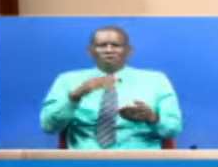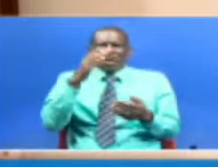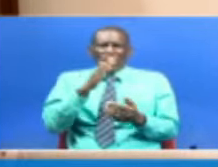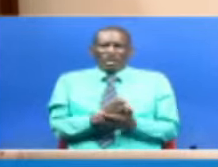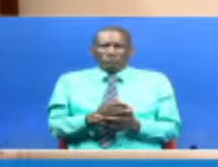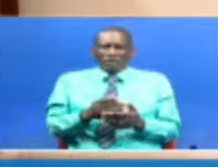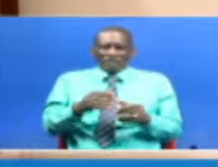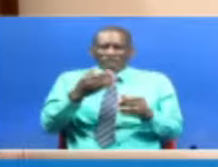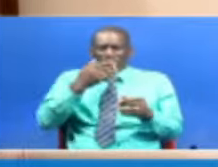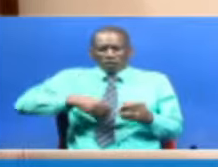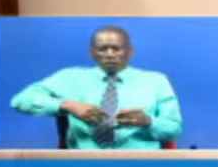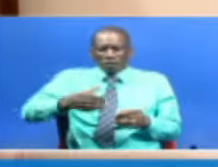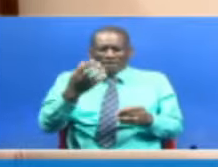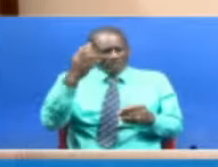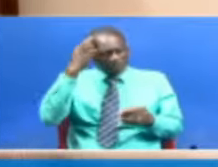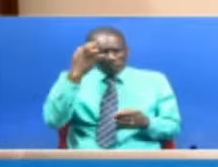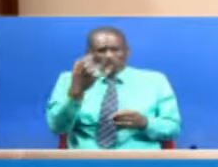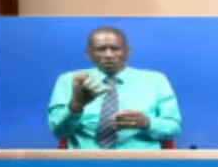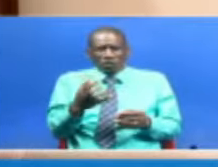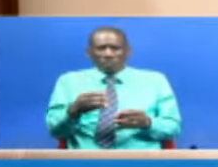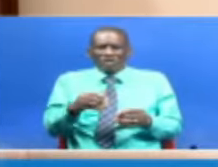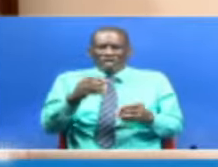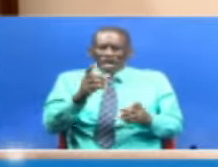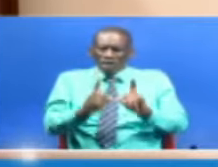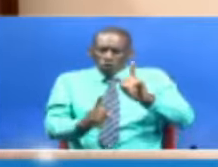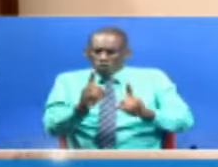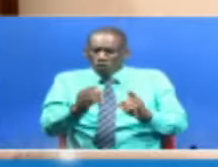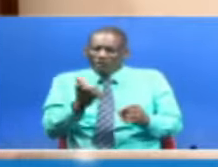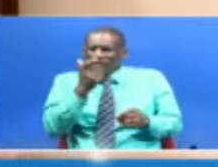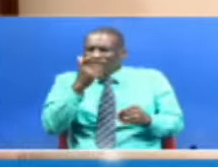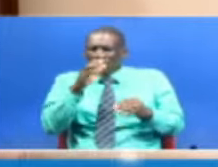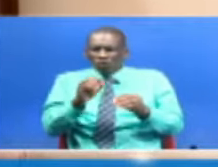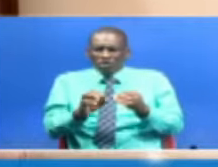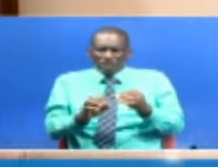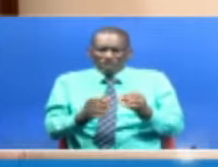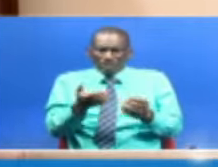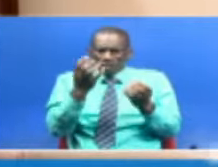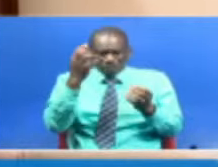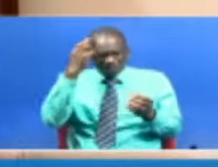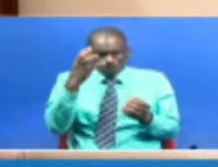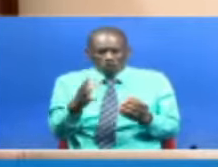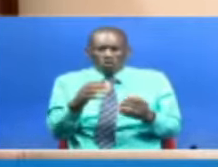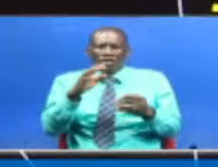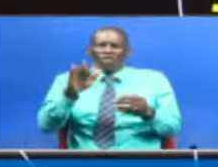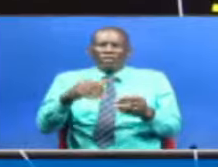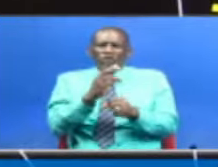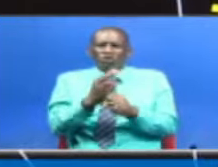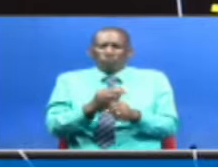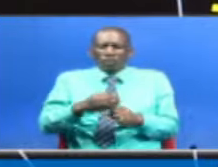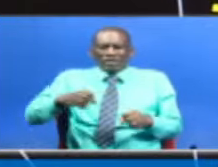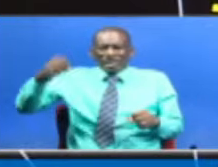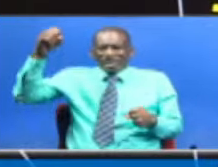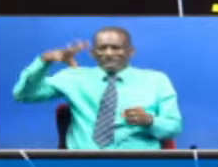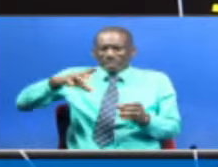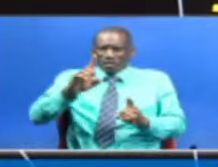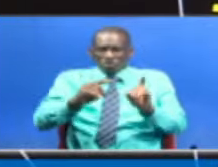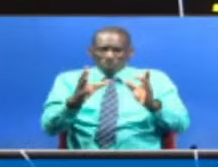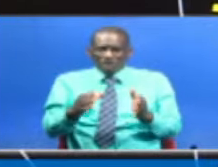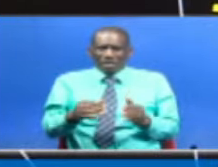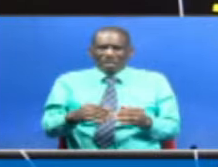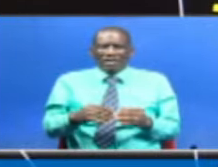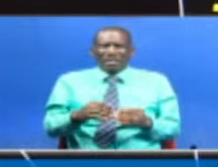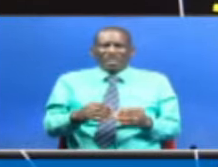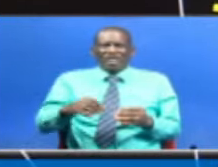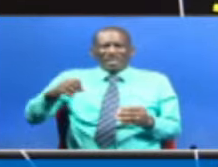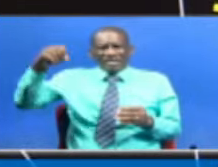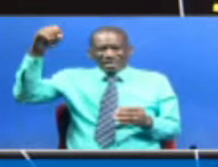buy charcoal and put that githeri on charcoal than to put it on a gas, on an electric cooker. Now, if you put the electricity house, they'll actually give